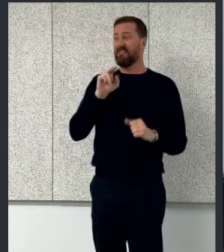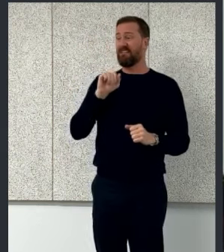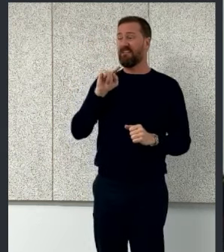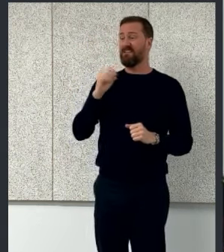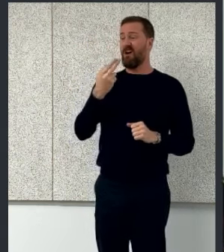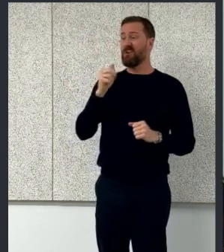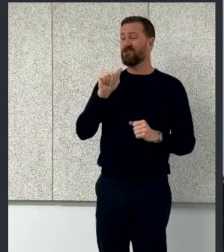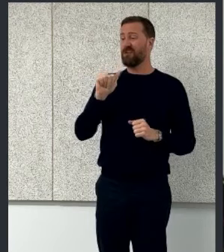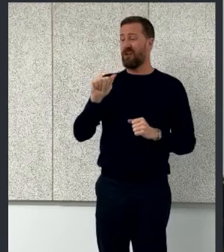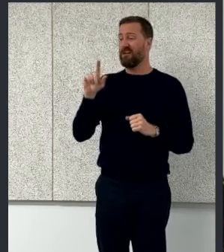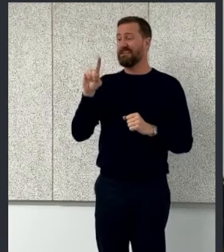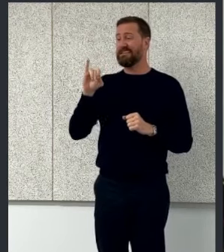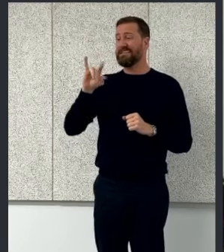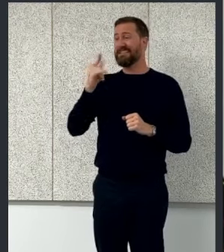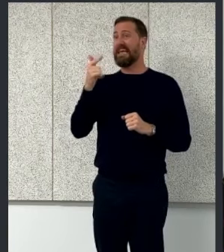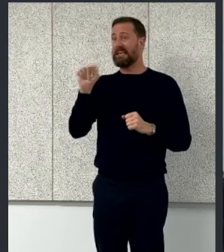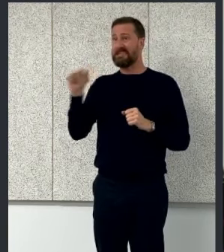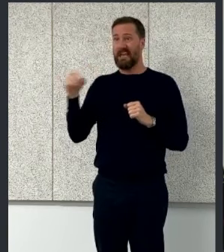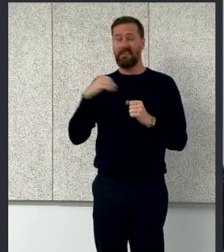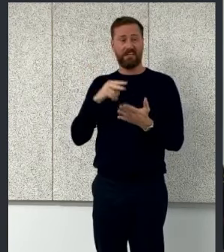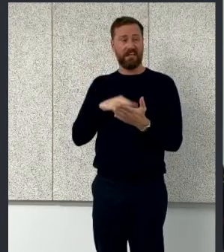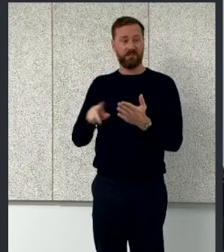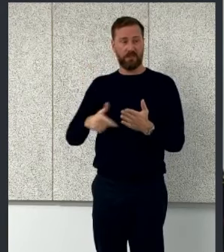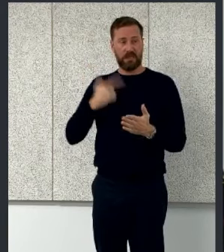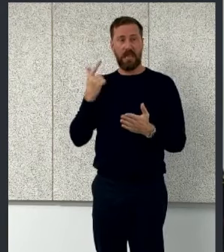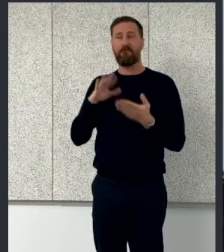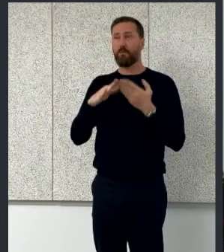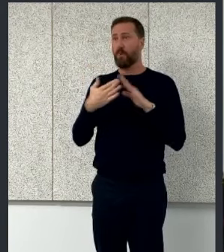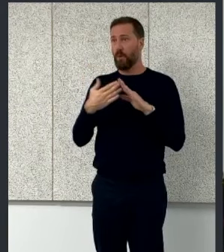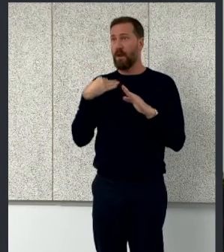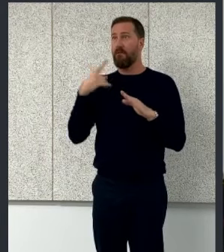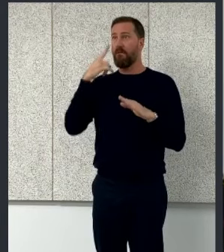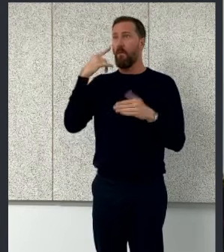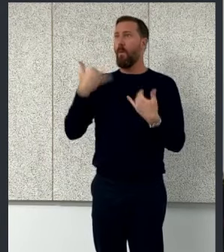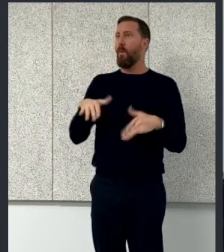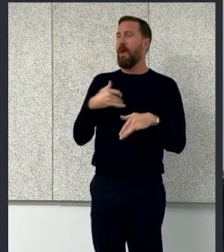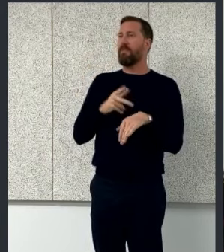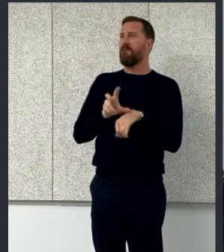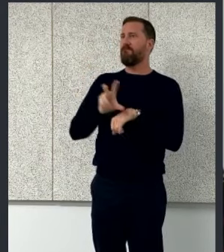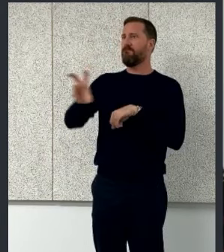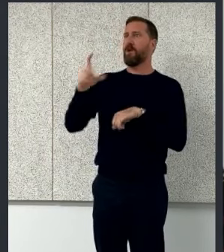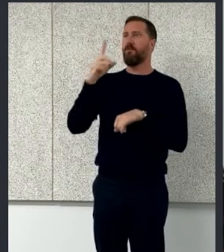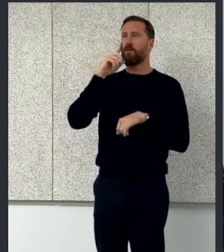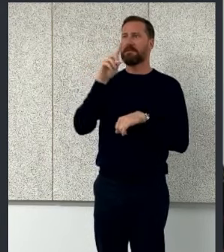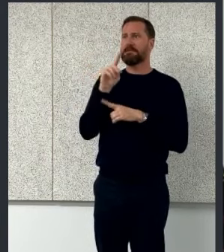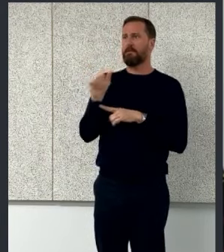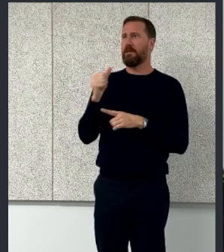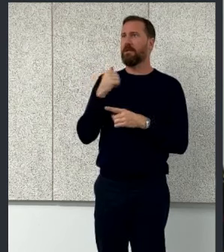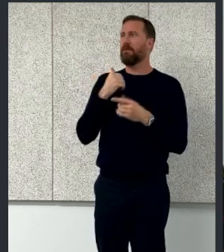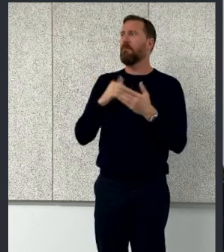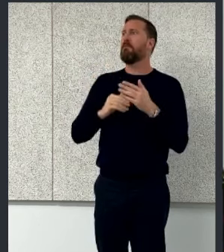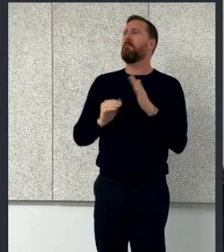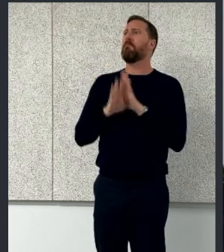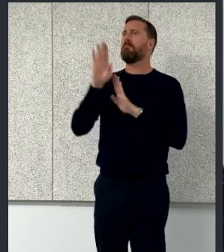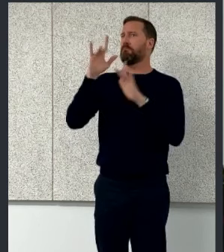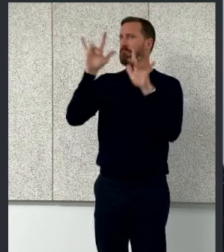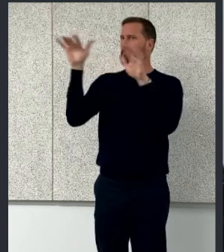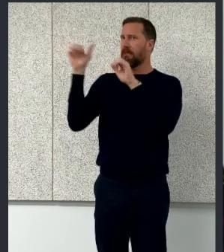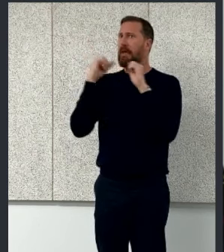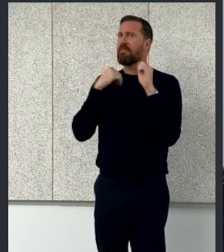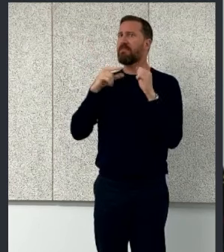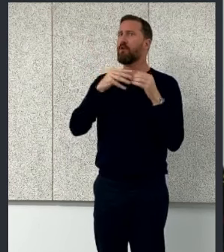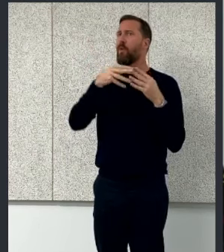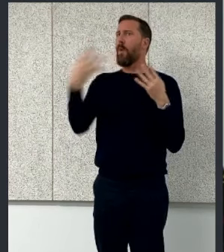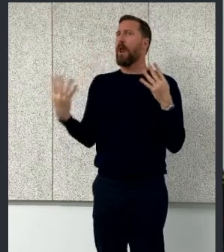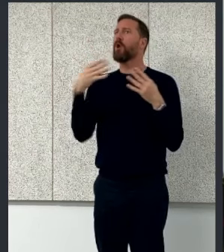and the Dances Life community and the Mellon Foundation for funding the resurgence of disco and hustle and the queer community that supports it